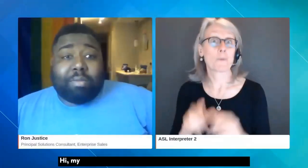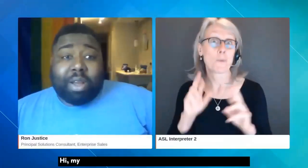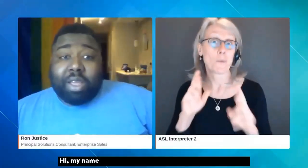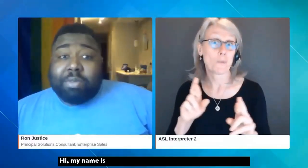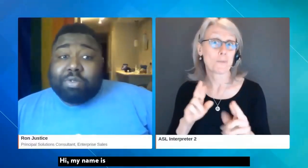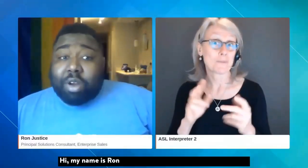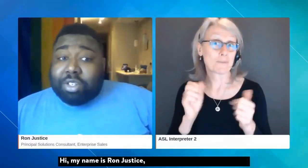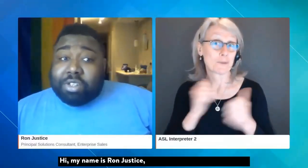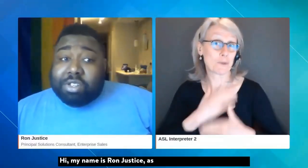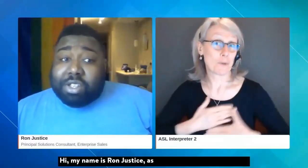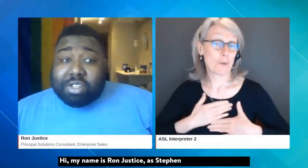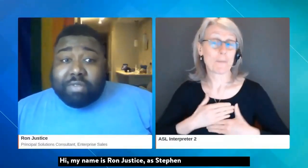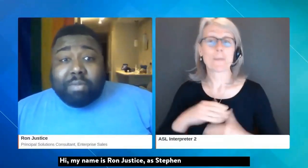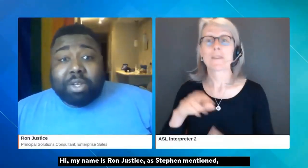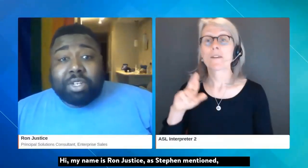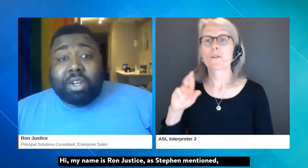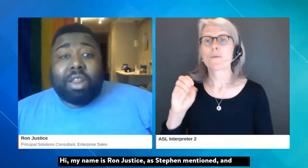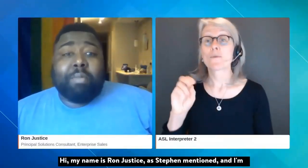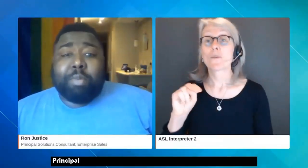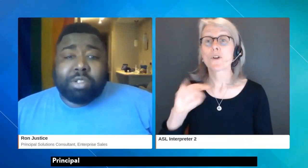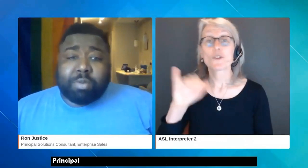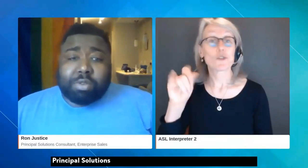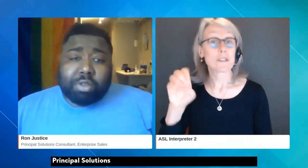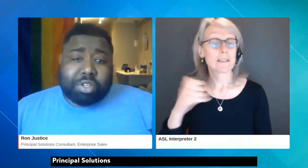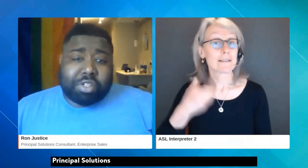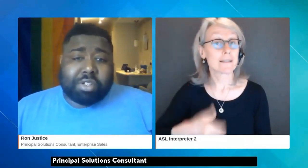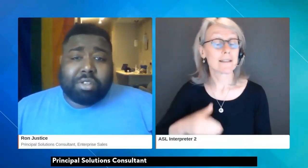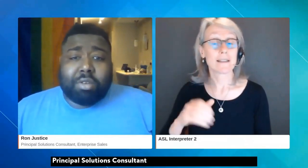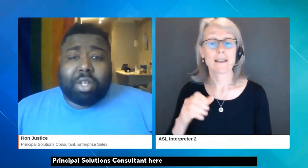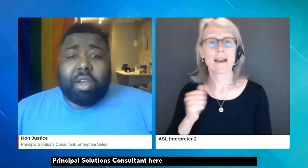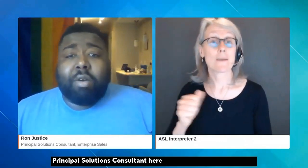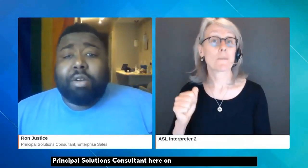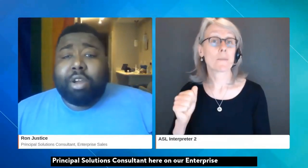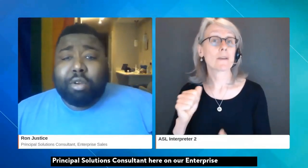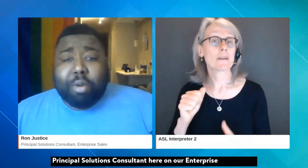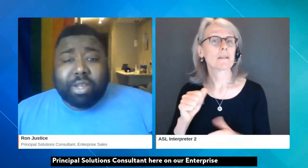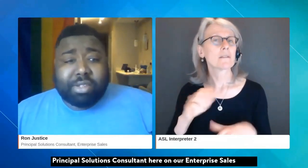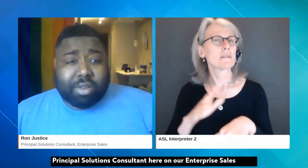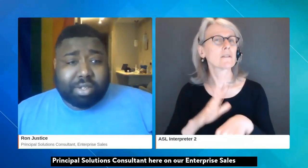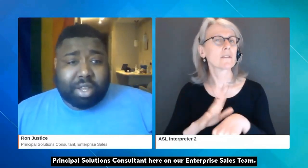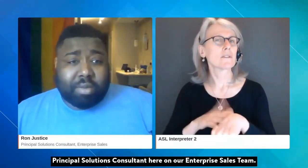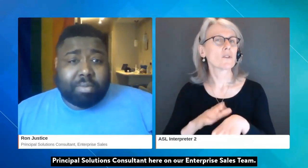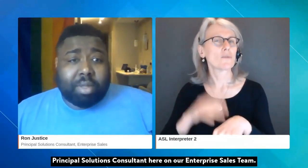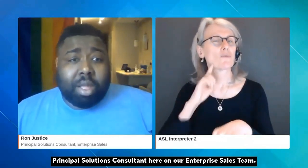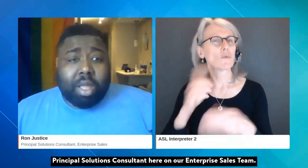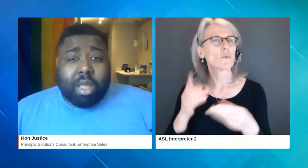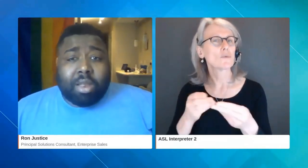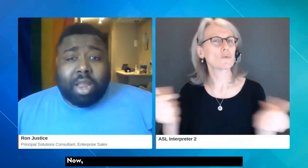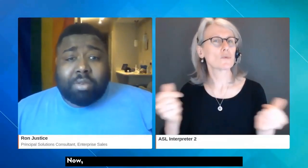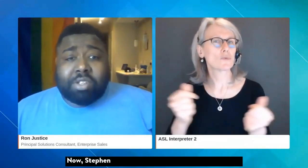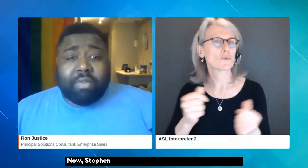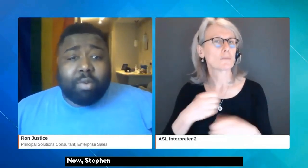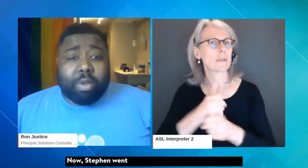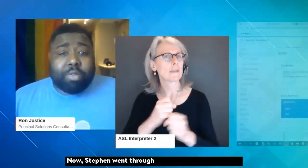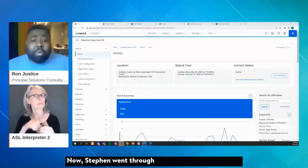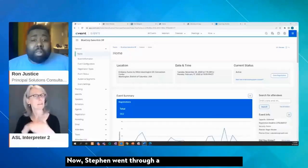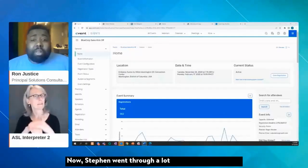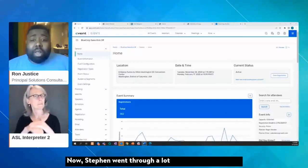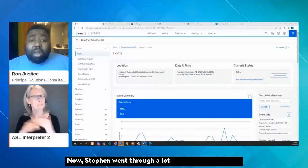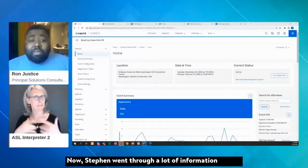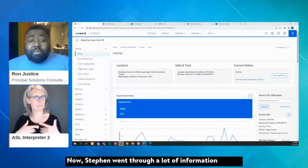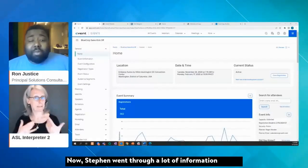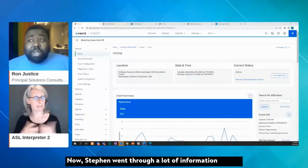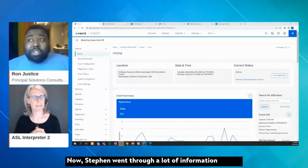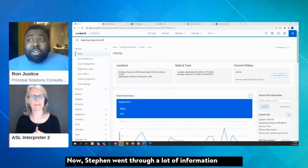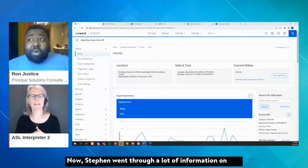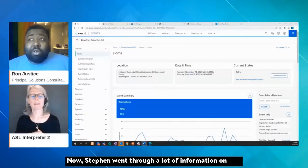Hi, my name is Ron Justice, as Stephen mentioned, and I'm a principal solutions consultant here on our enterprise sales team. Now, Stephen went through a